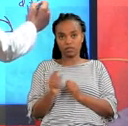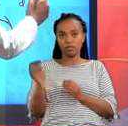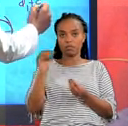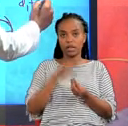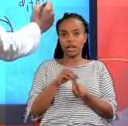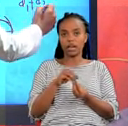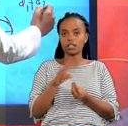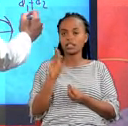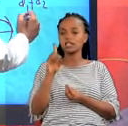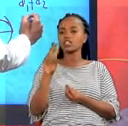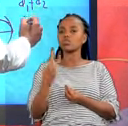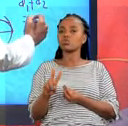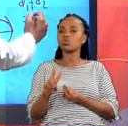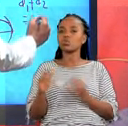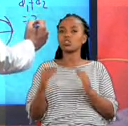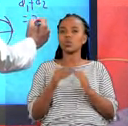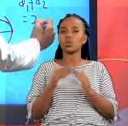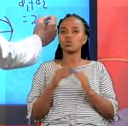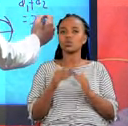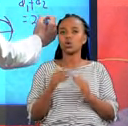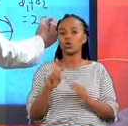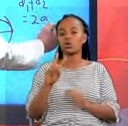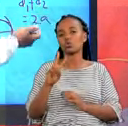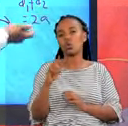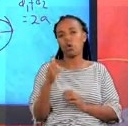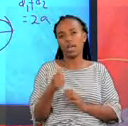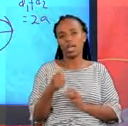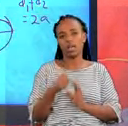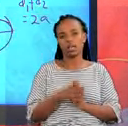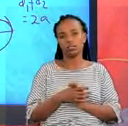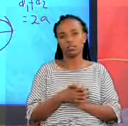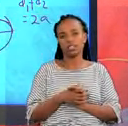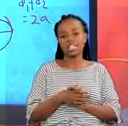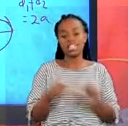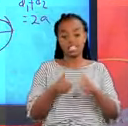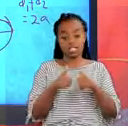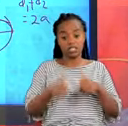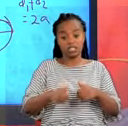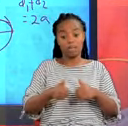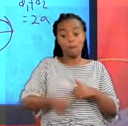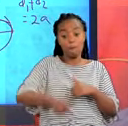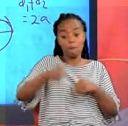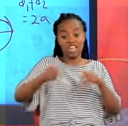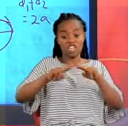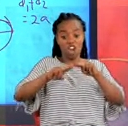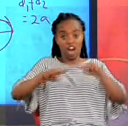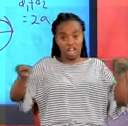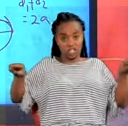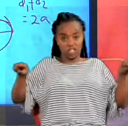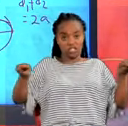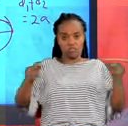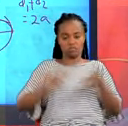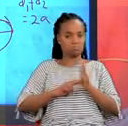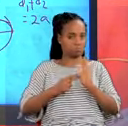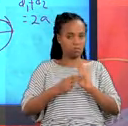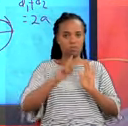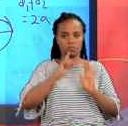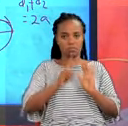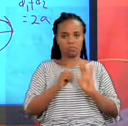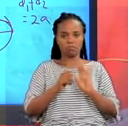plus d2 is equal to this, the major axis, based on the definition.